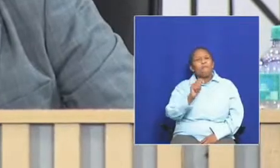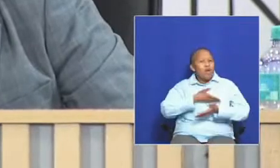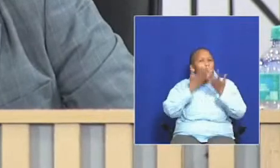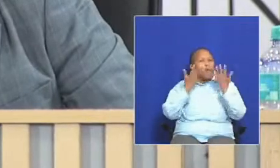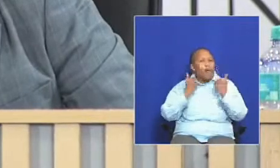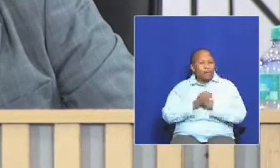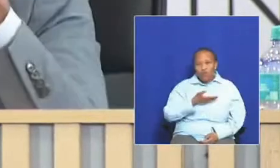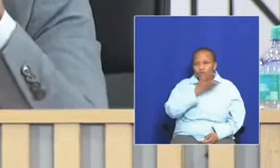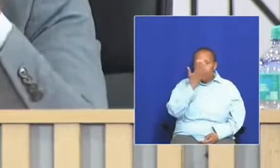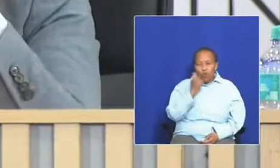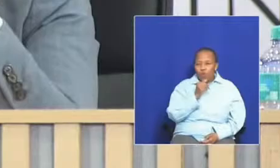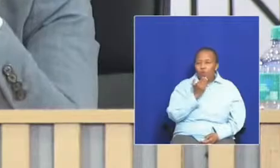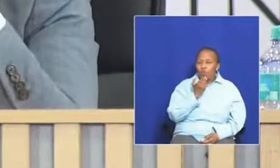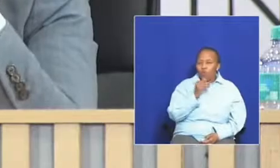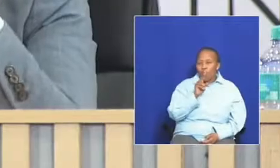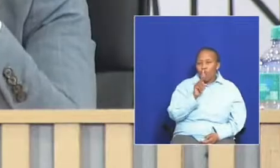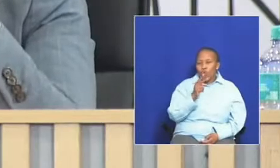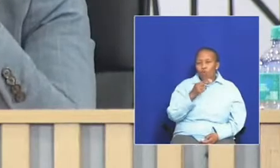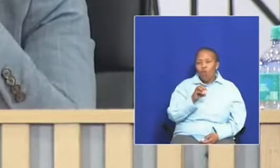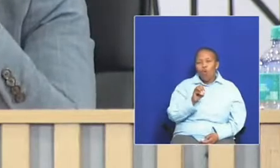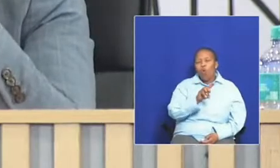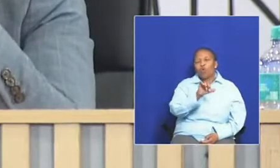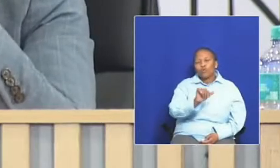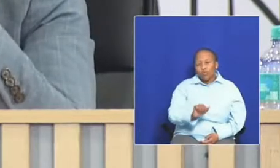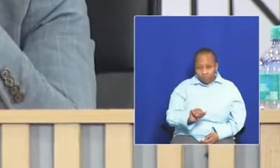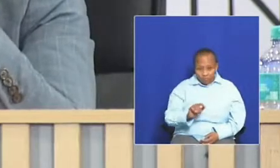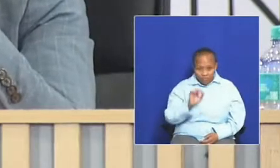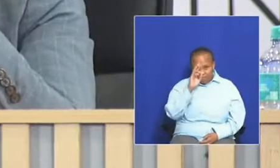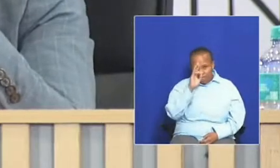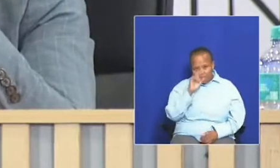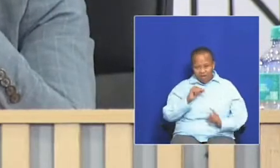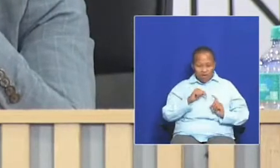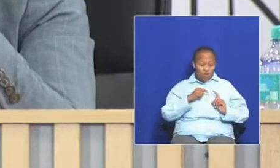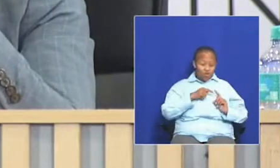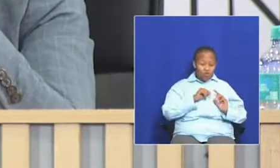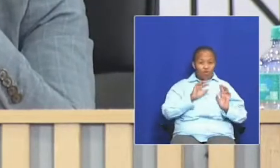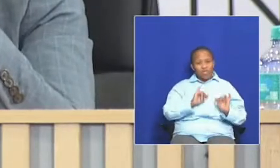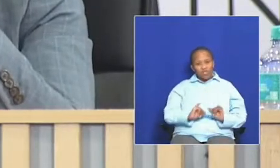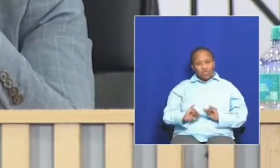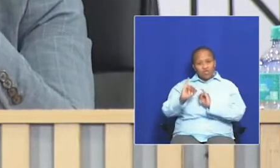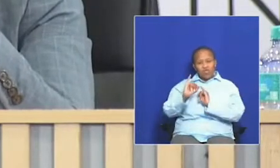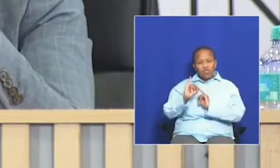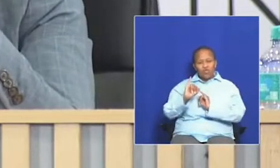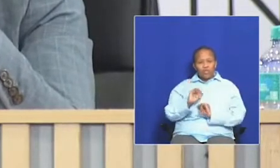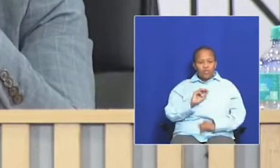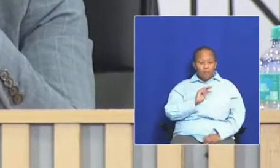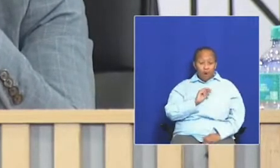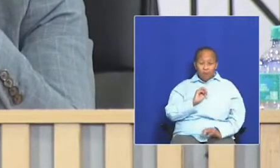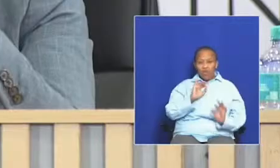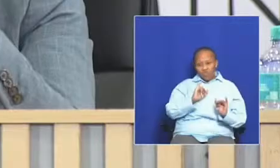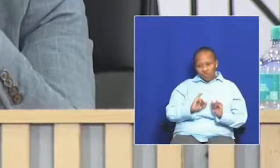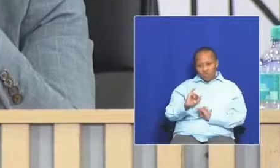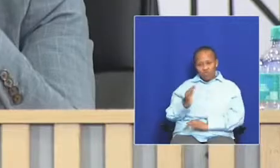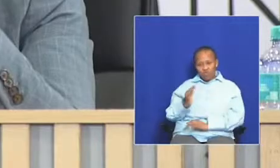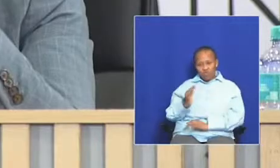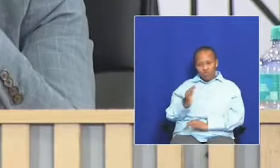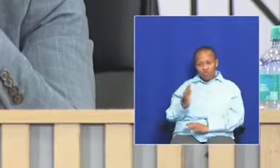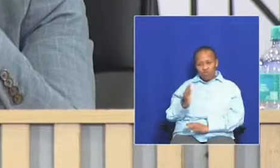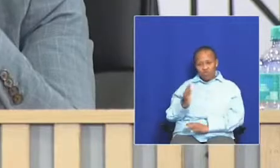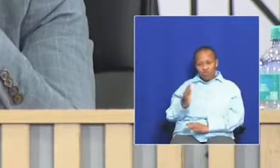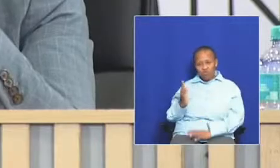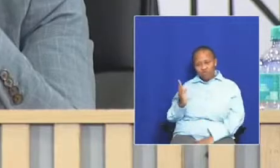is. You've introduced to Mr. Msibi. They've even tried to do a transaction to